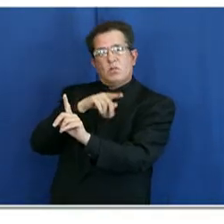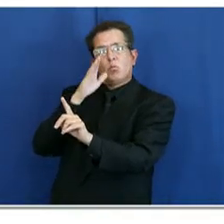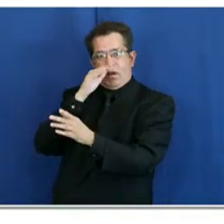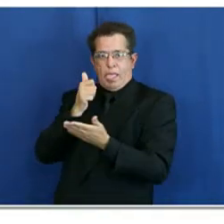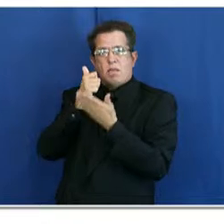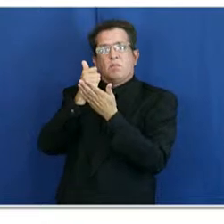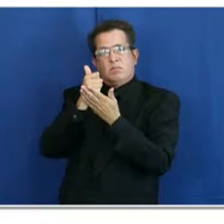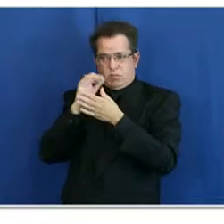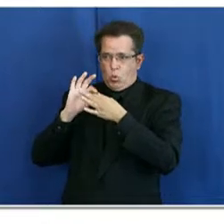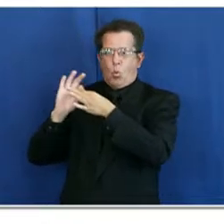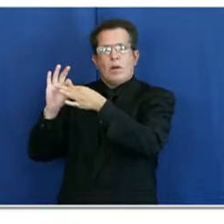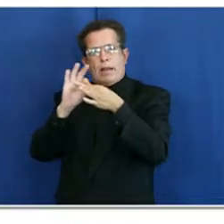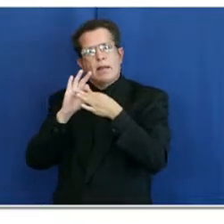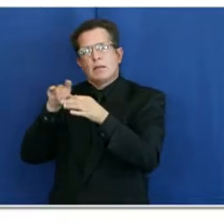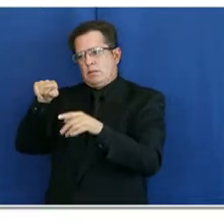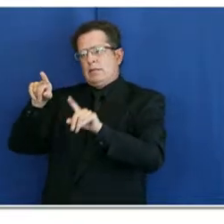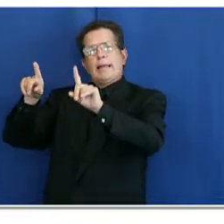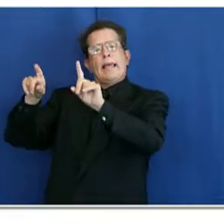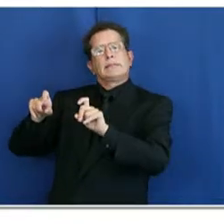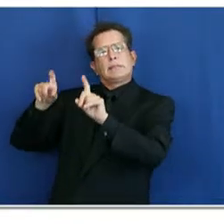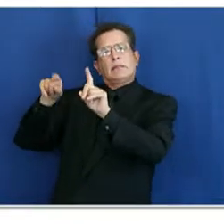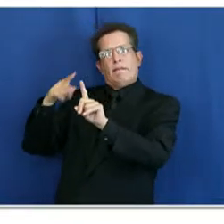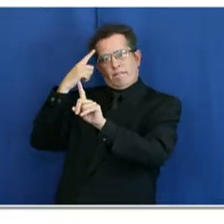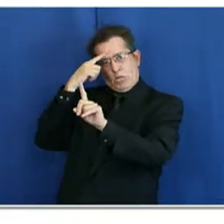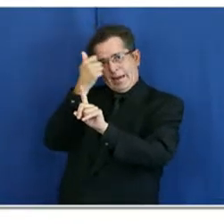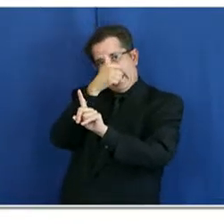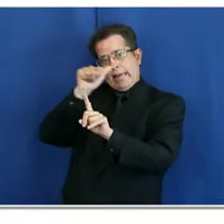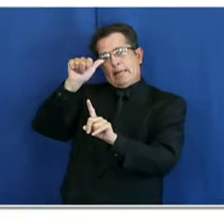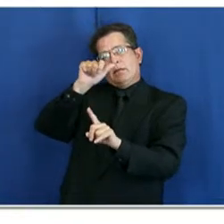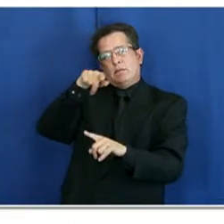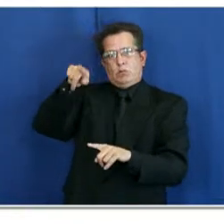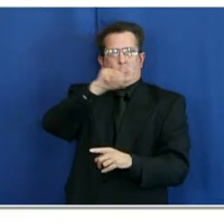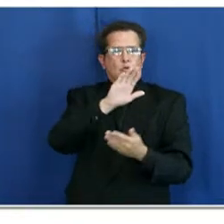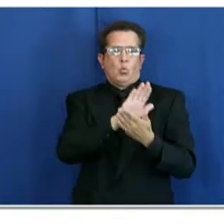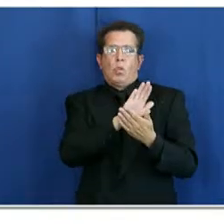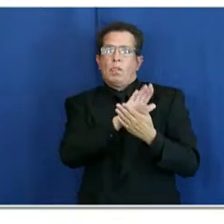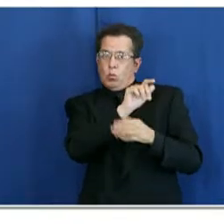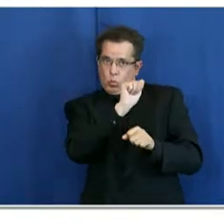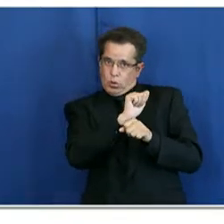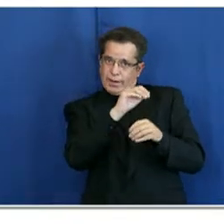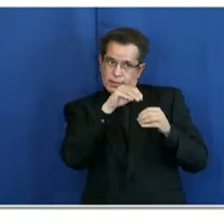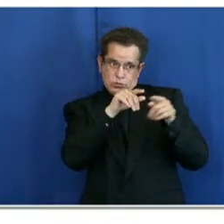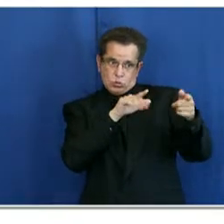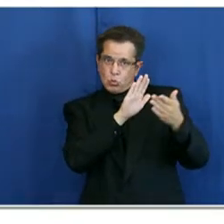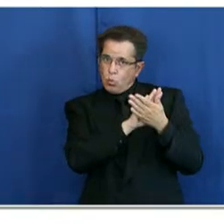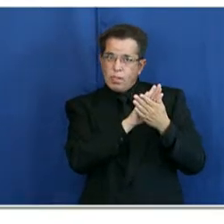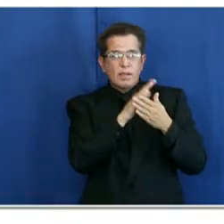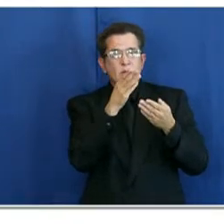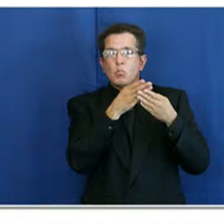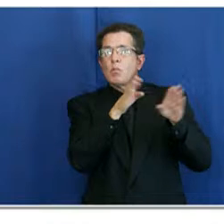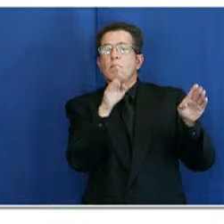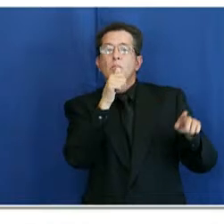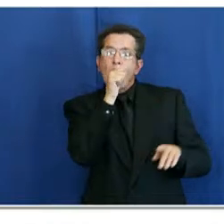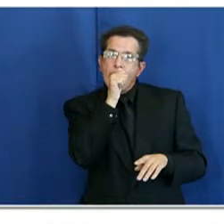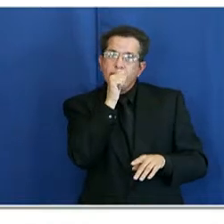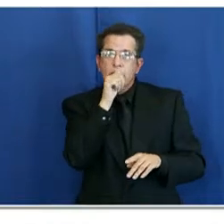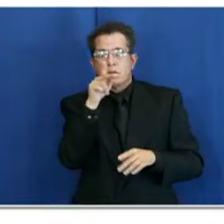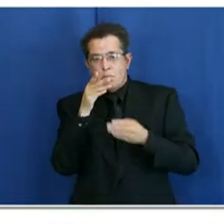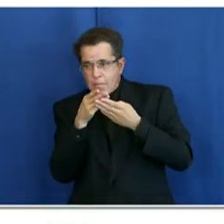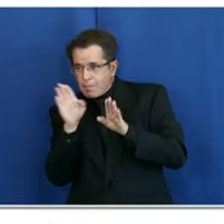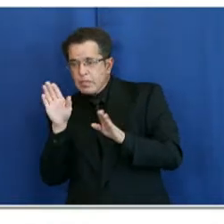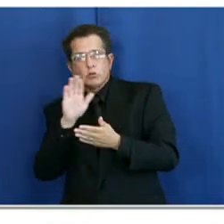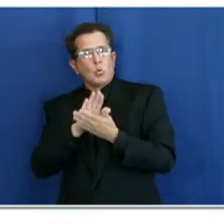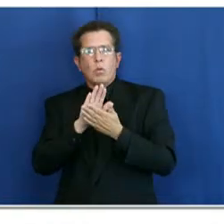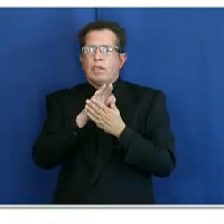help coordinate. These testing locations will be available for any school personnel, whether they are a traditional public school, a private school, or a